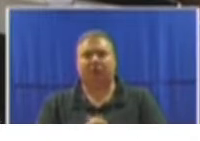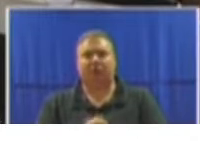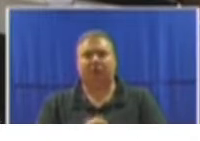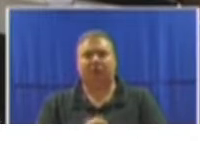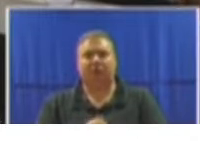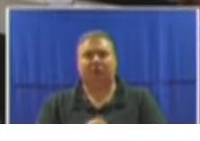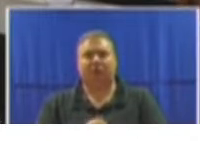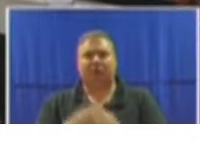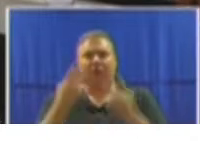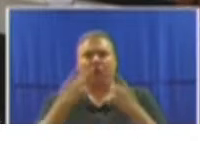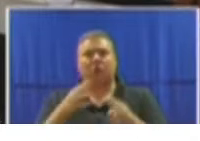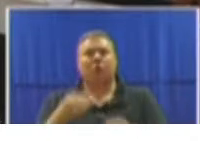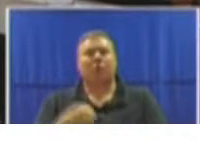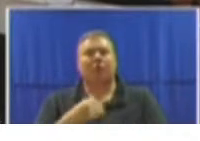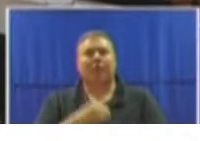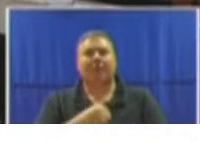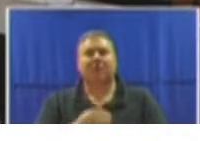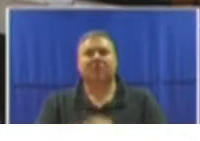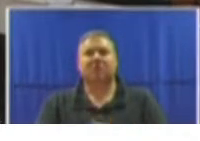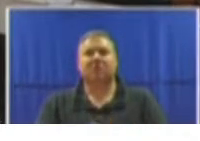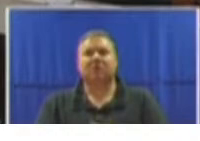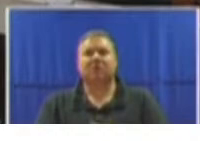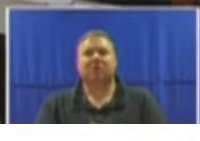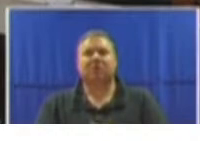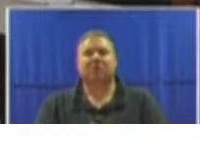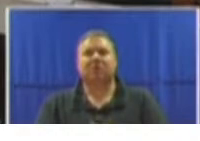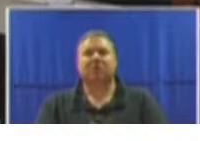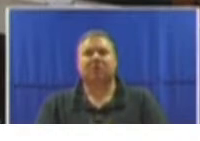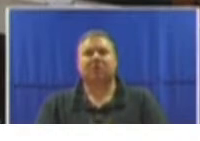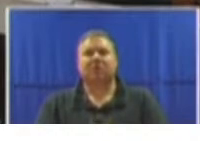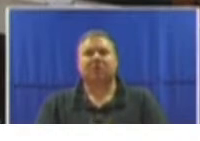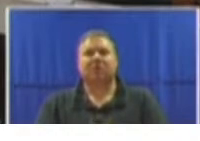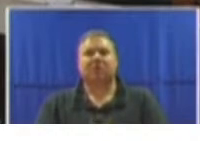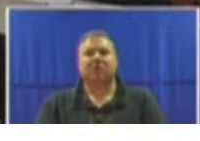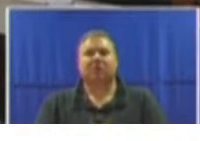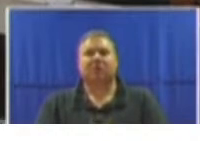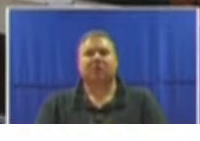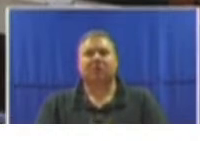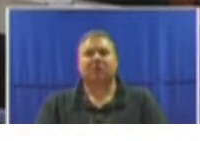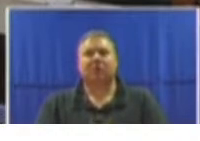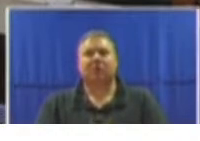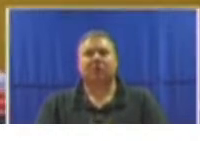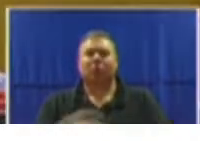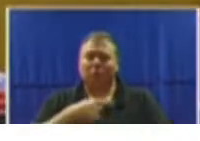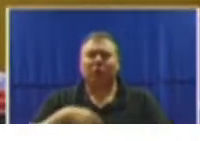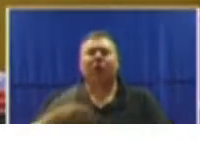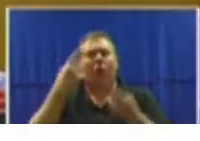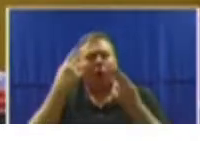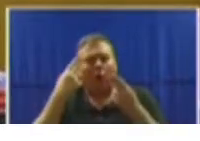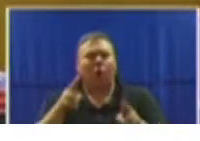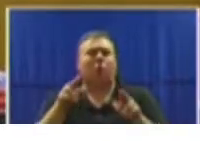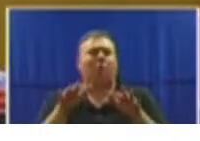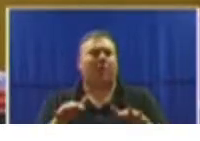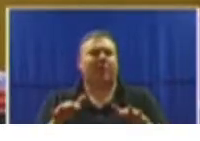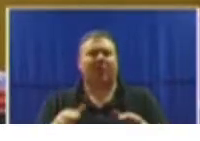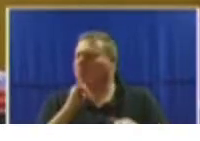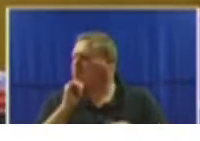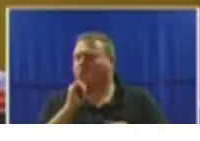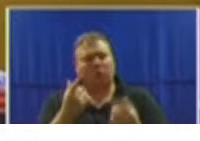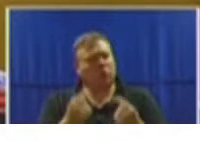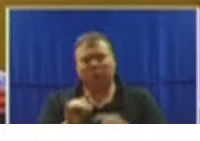I thought we are honorable. Not only are we honorable, no, honorable members, you are not going to do